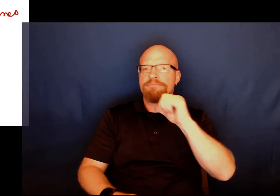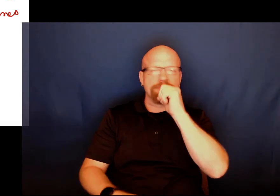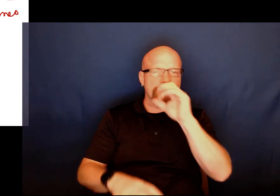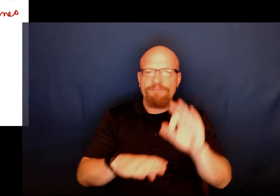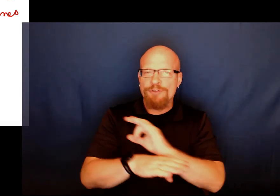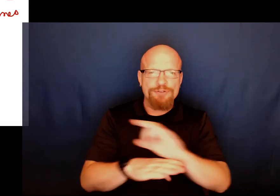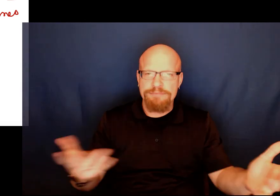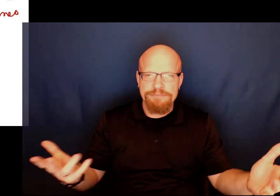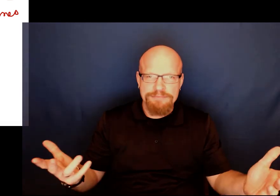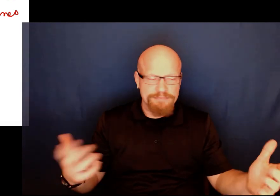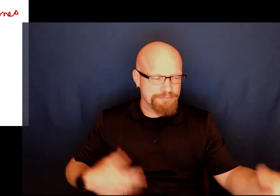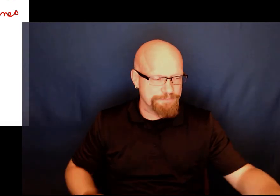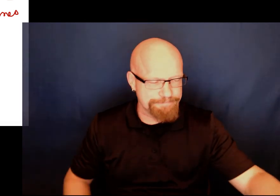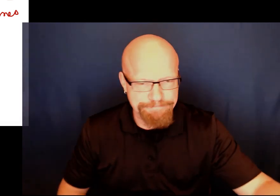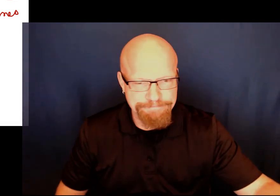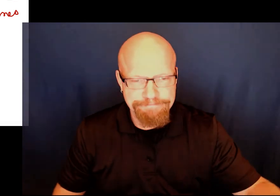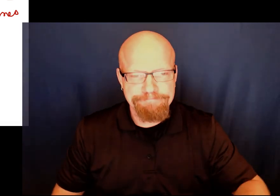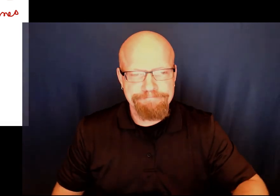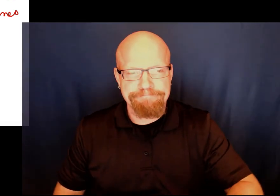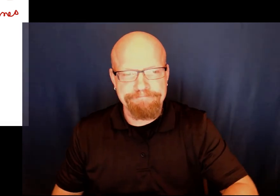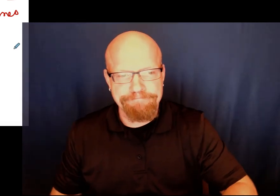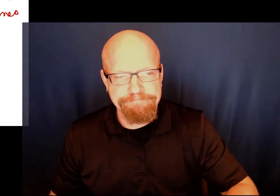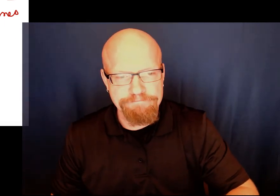times for the same straight line, it's not a function.